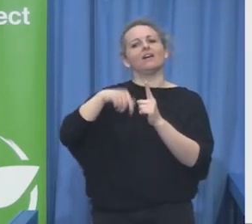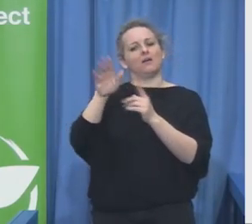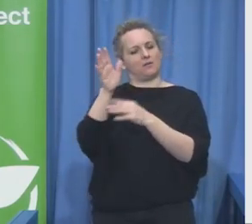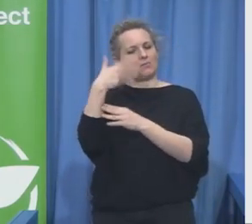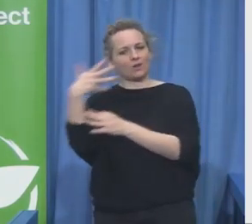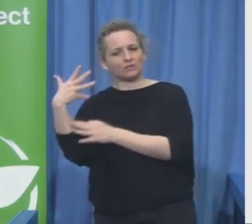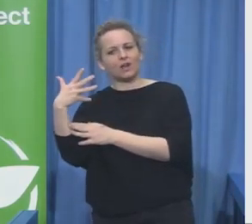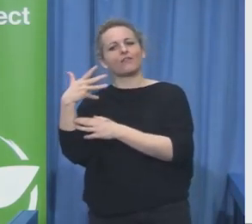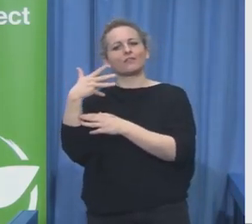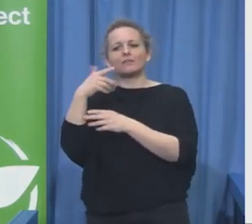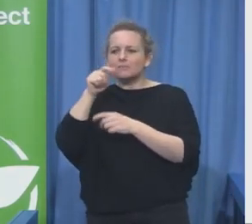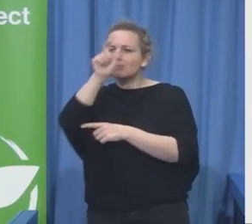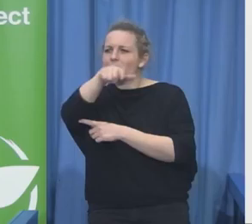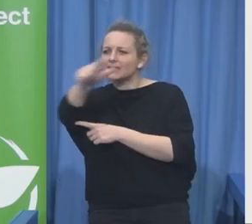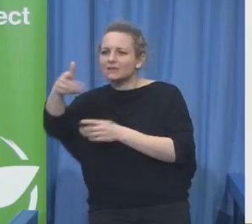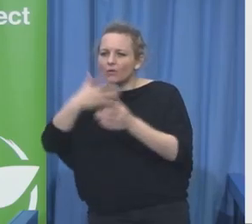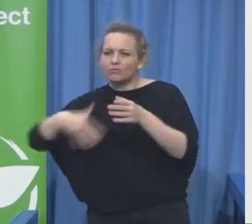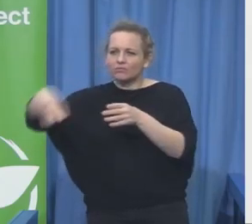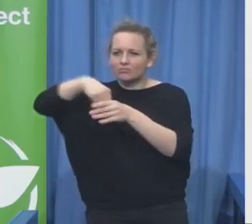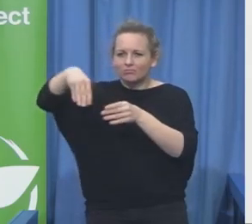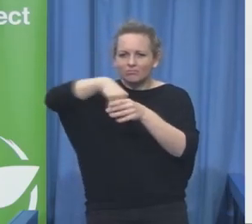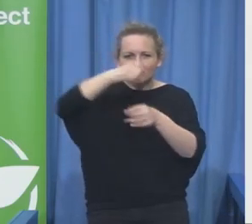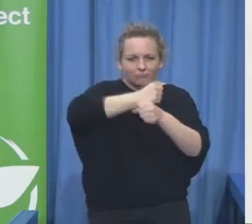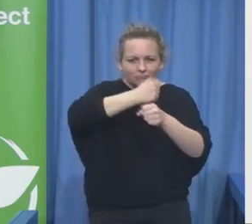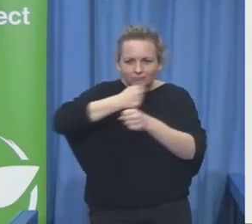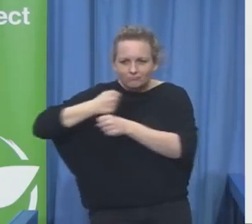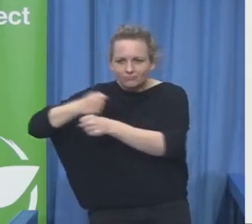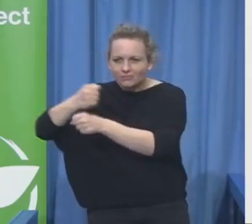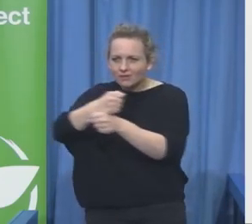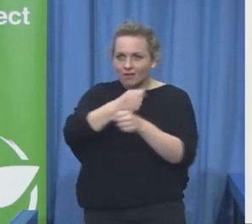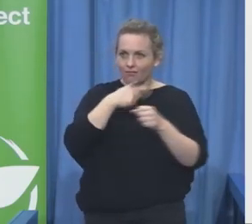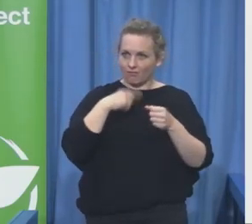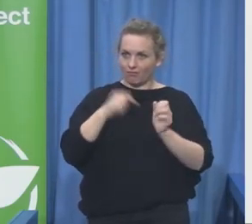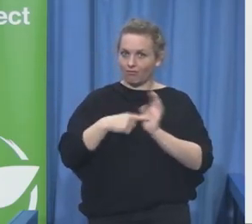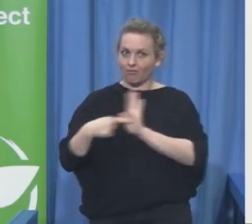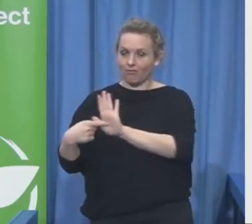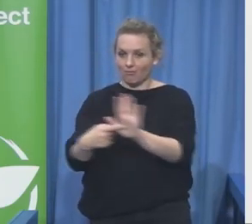disabilities. I'll show you a quick video. Forward is which?